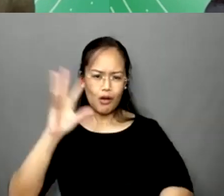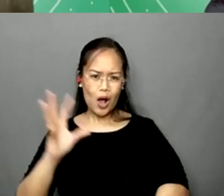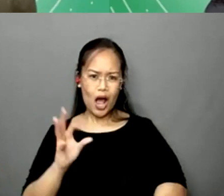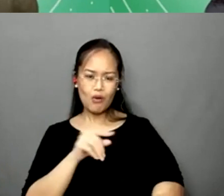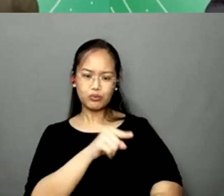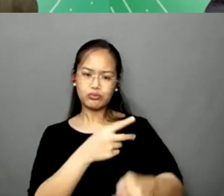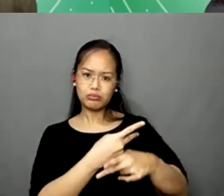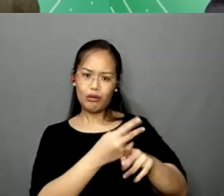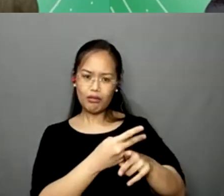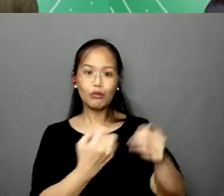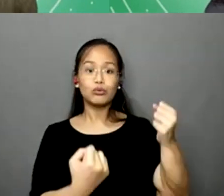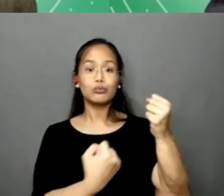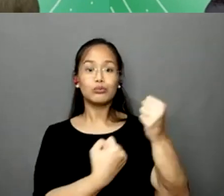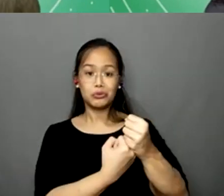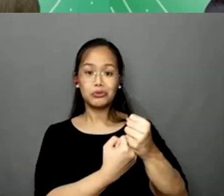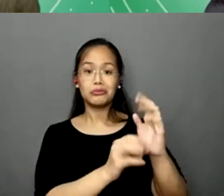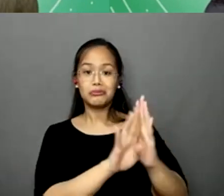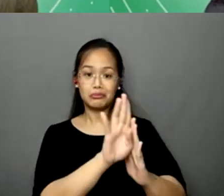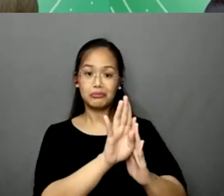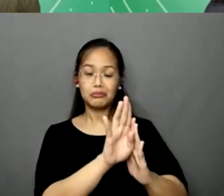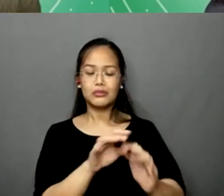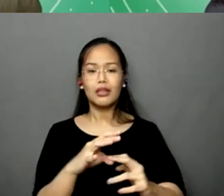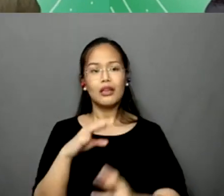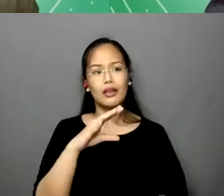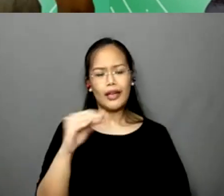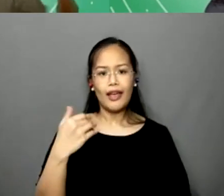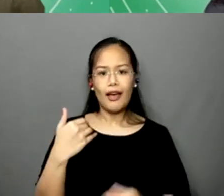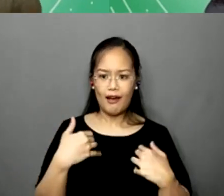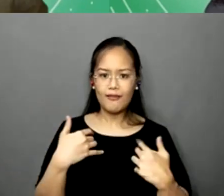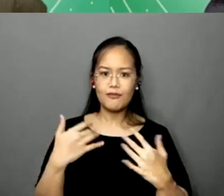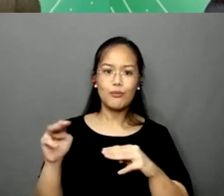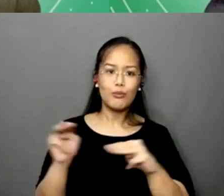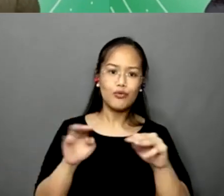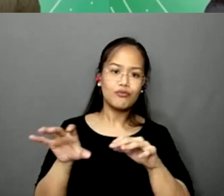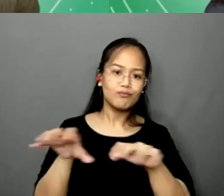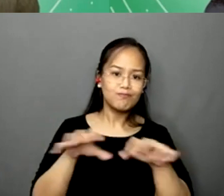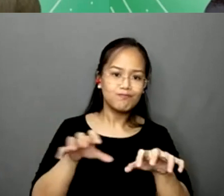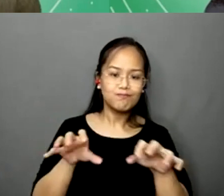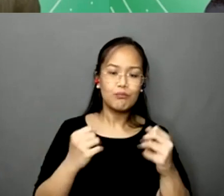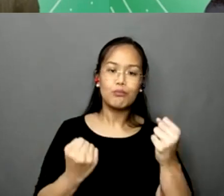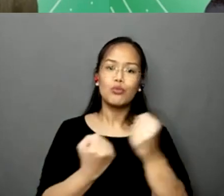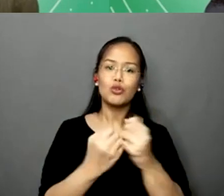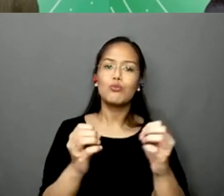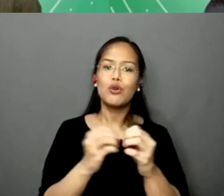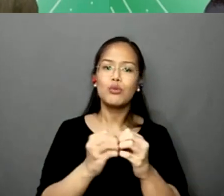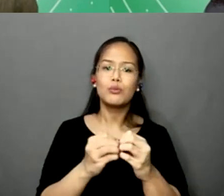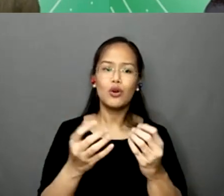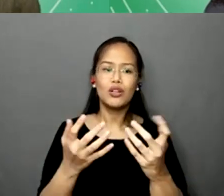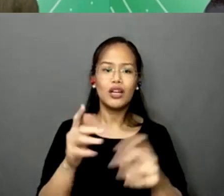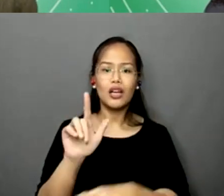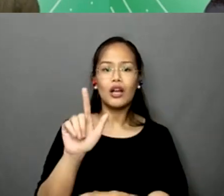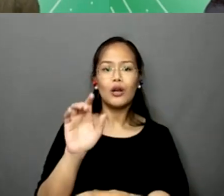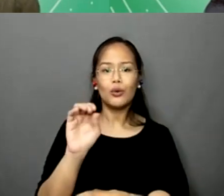the development. There are also movements by DTI to support more local products to be promoted.